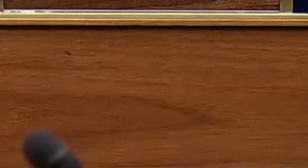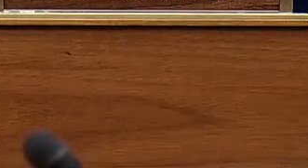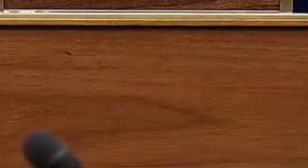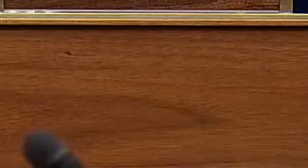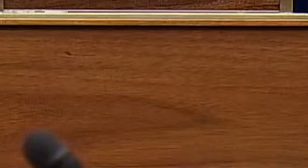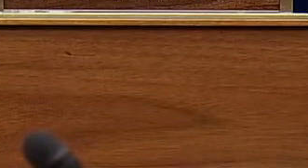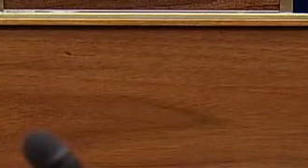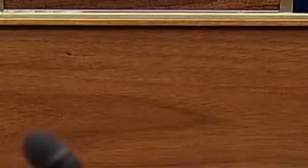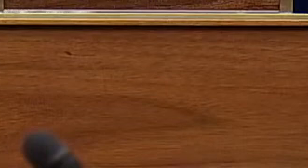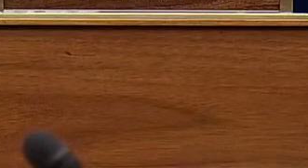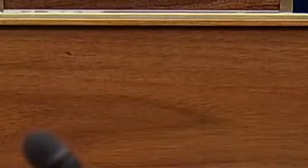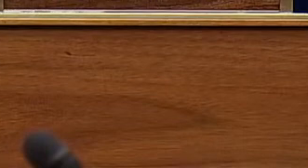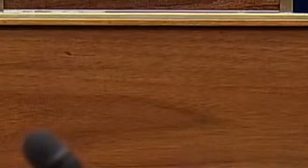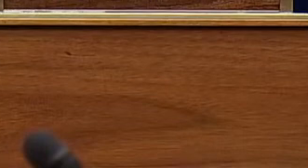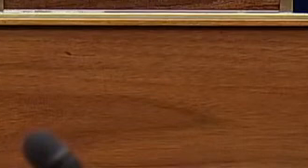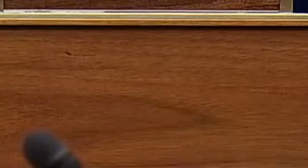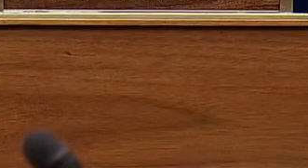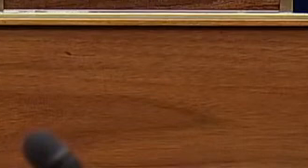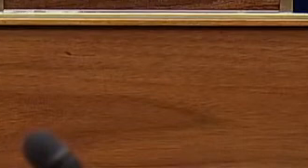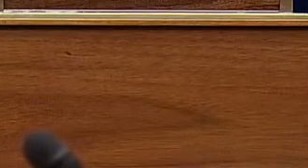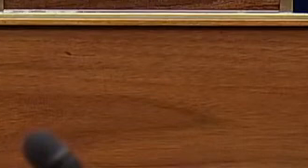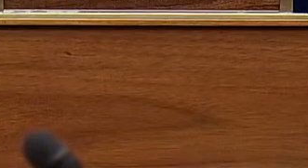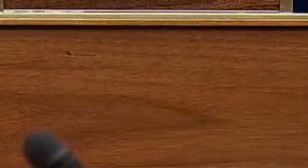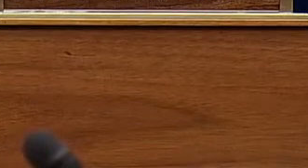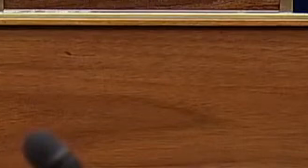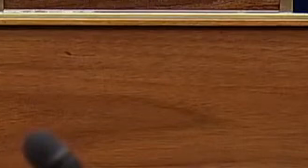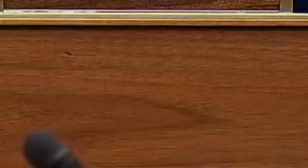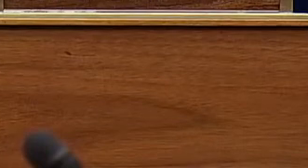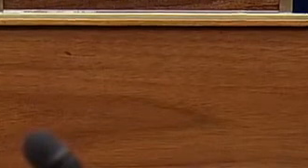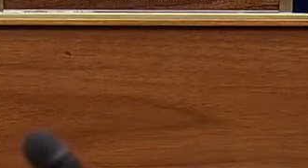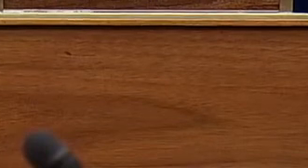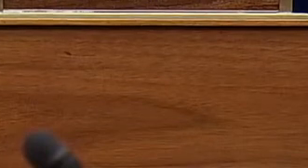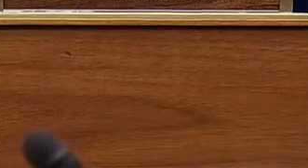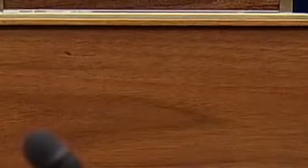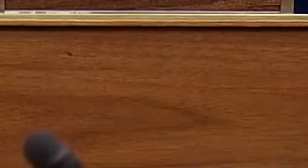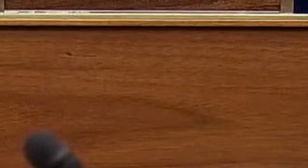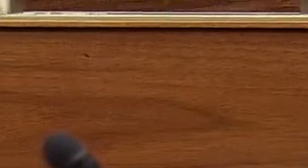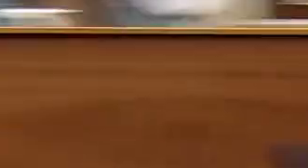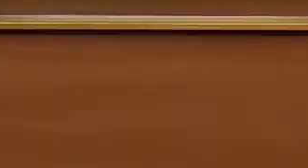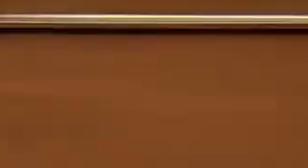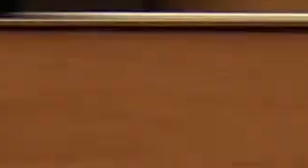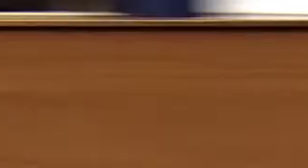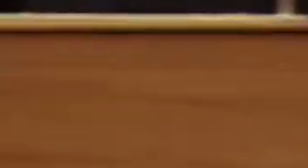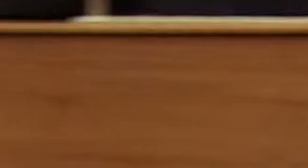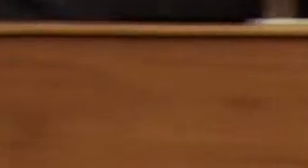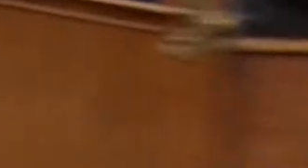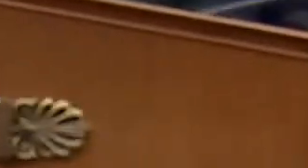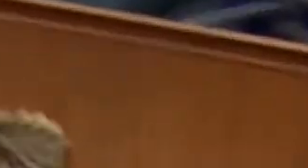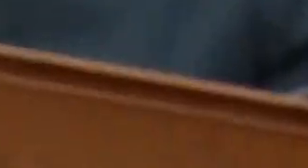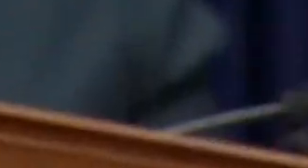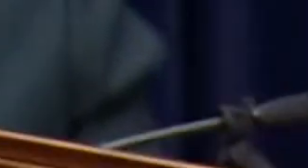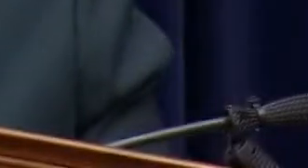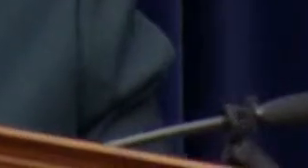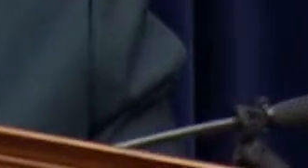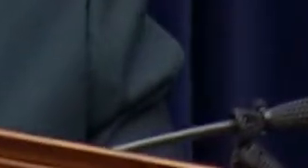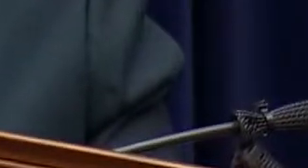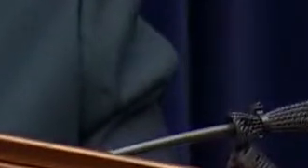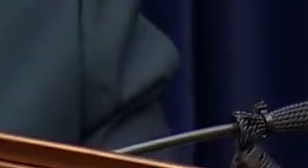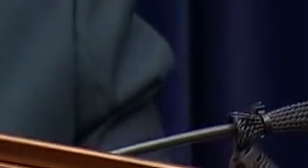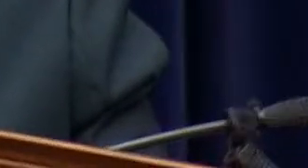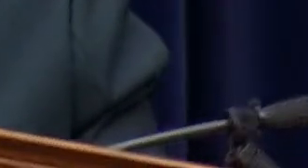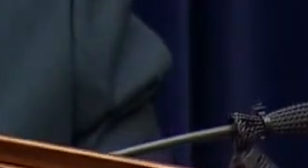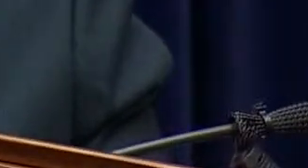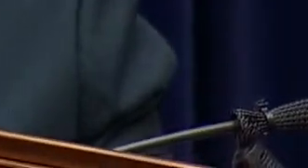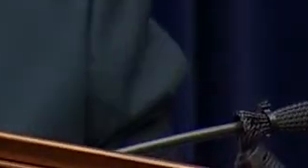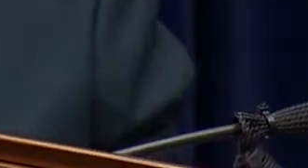you for your leadership for D.C. equality. I yield back. The gentlelady yields back. I now recognize